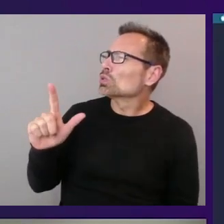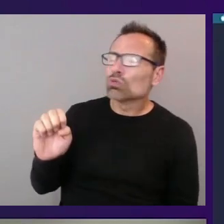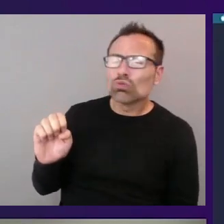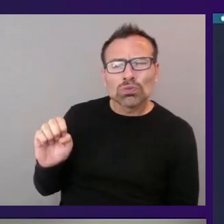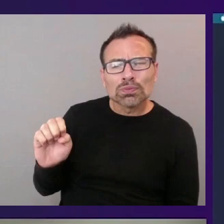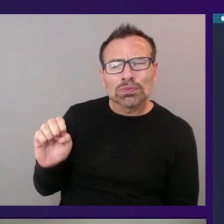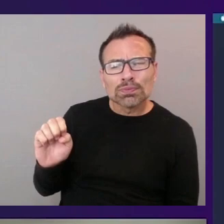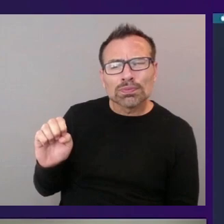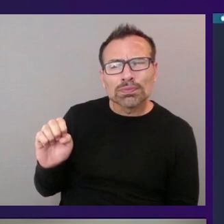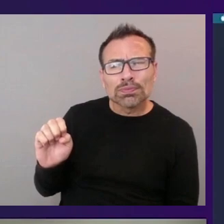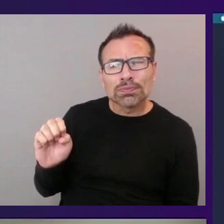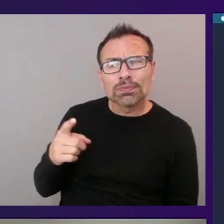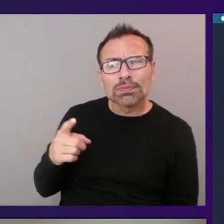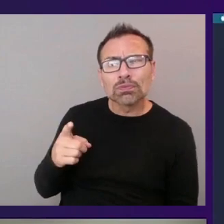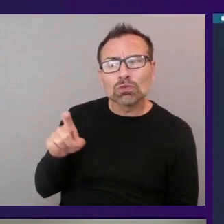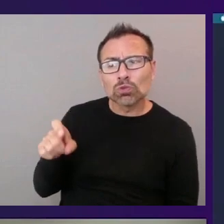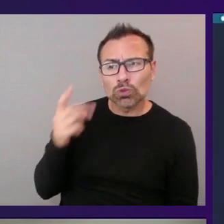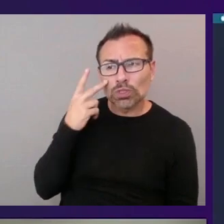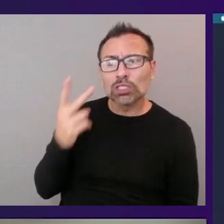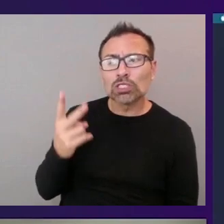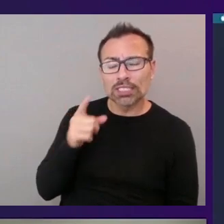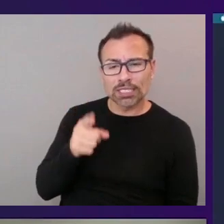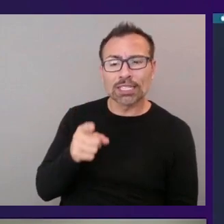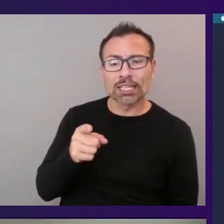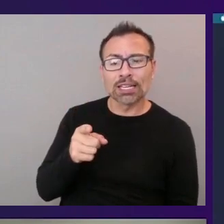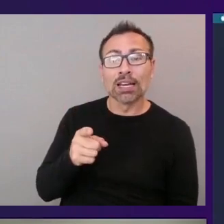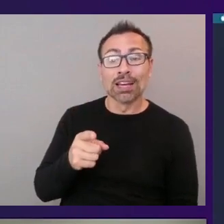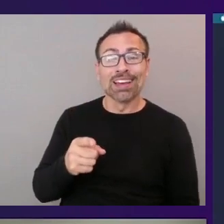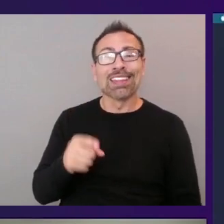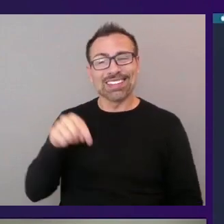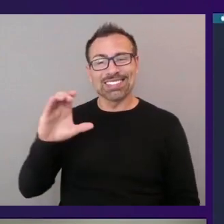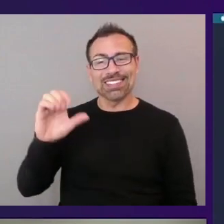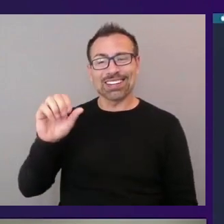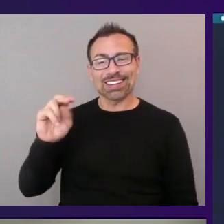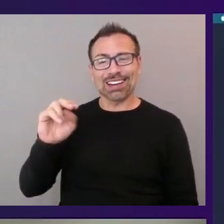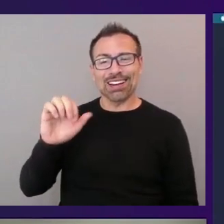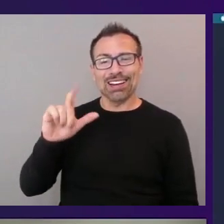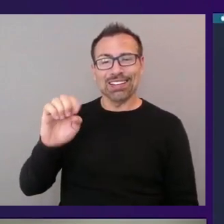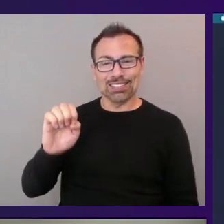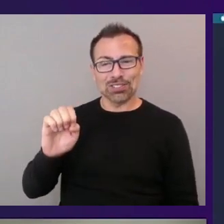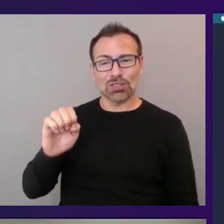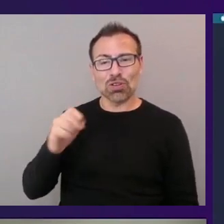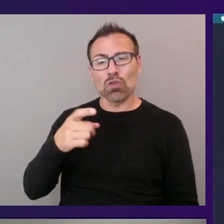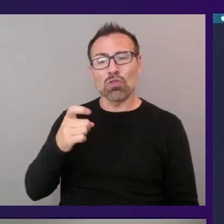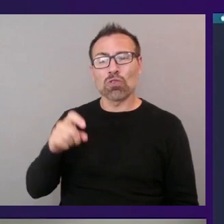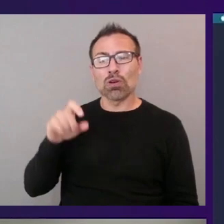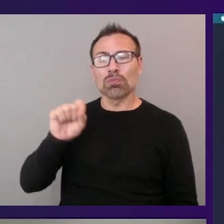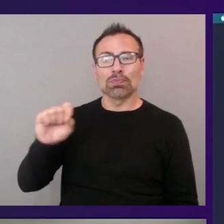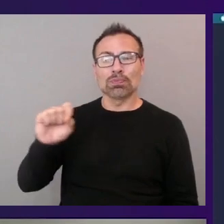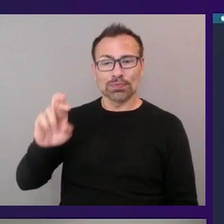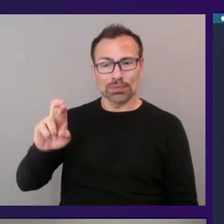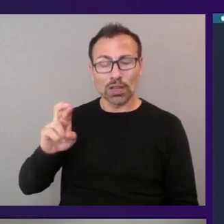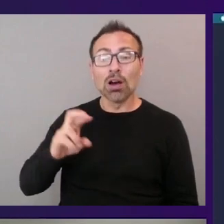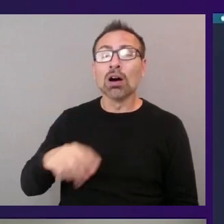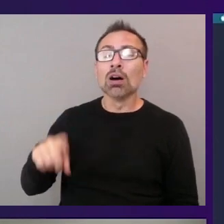we should see this is a console log from get server-side props, April the 14th,